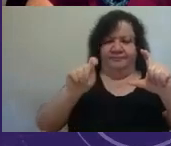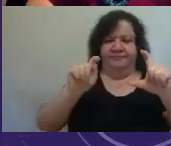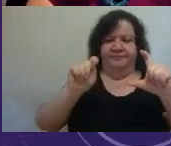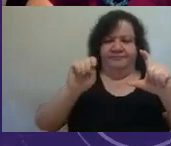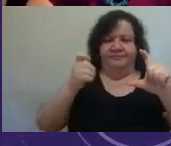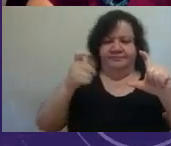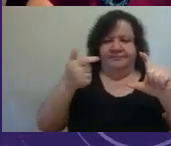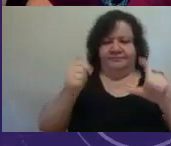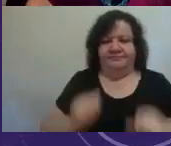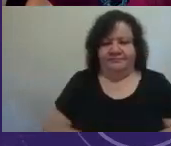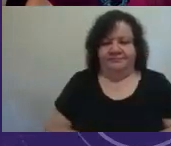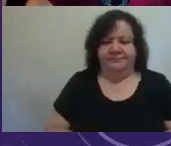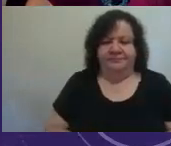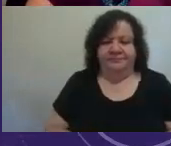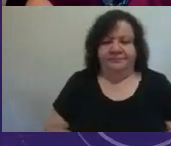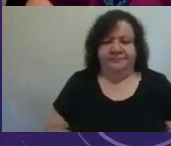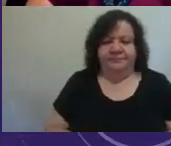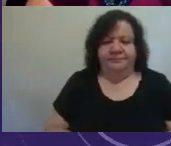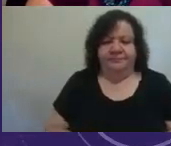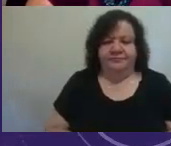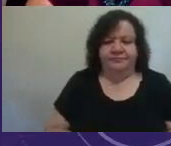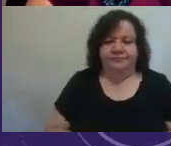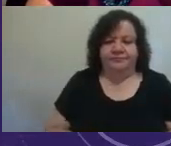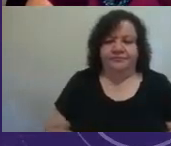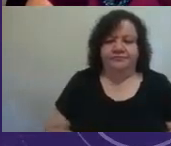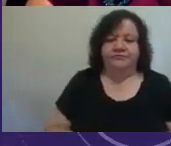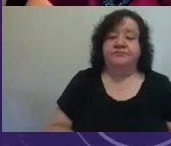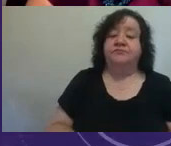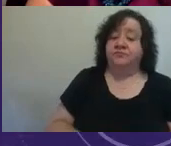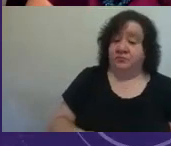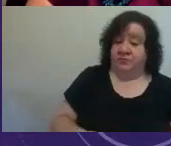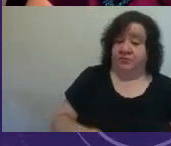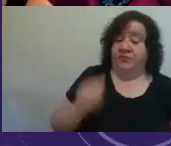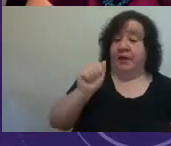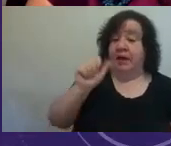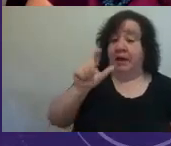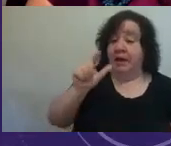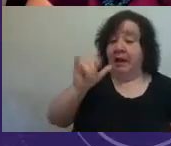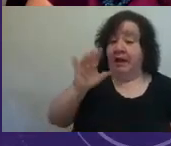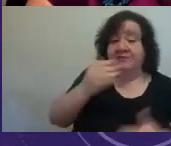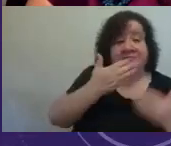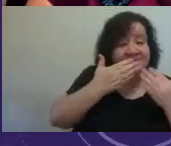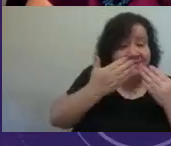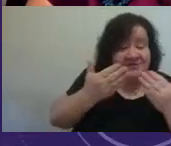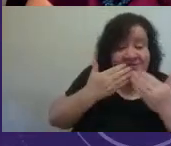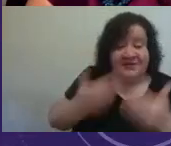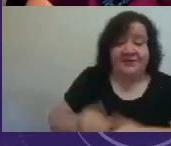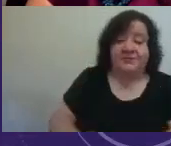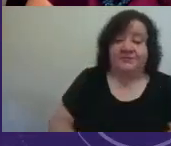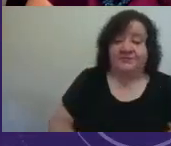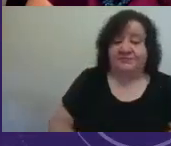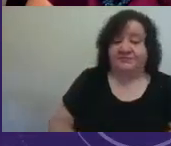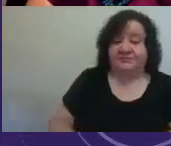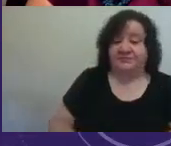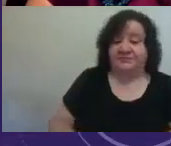This is Alice. Thank you again, Kerry. So the next question is, could you also give an example on the correct way to